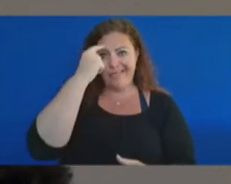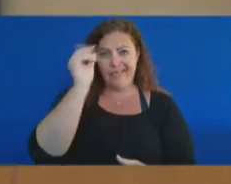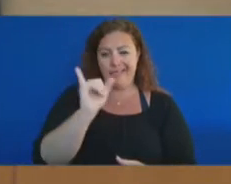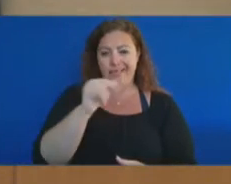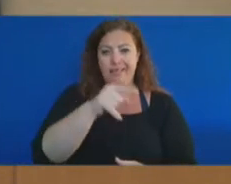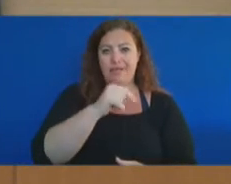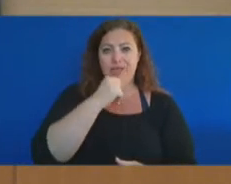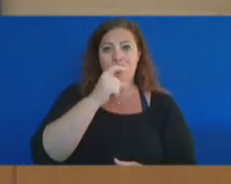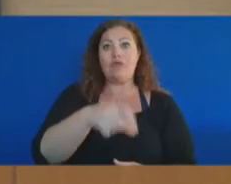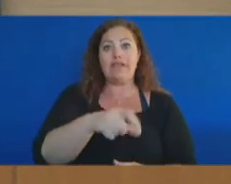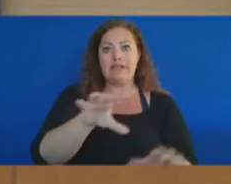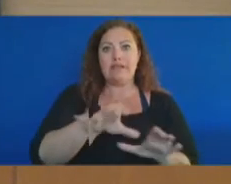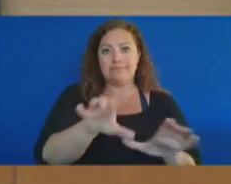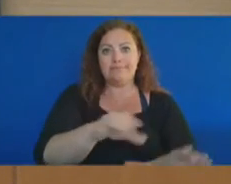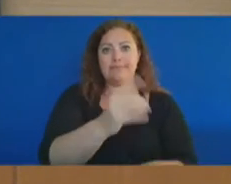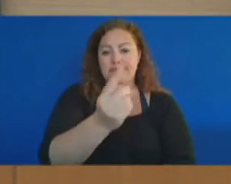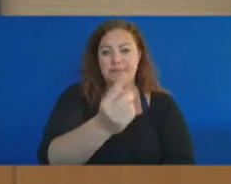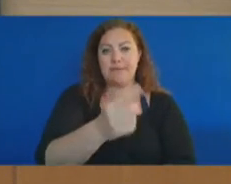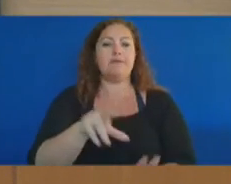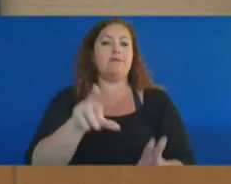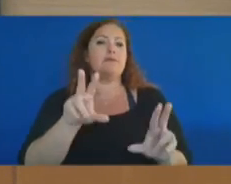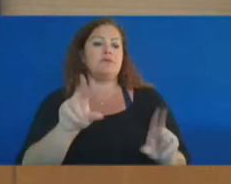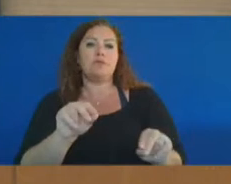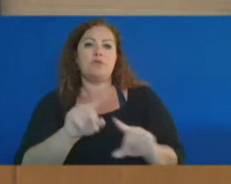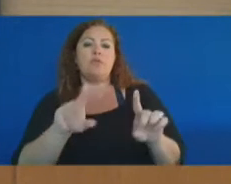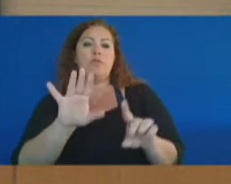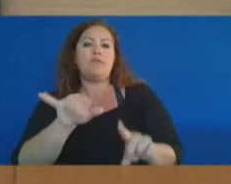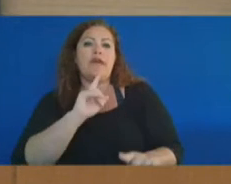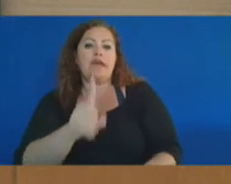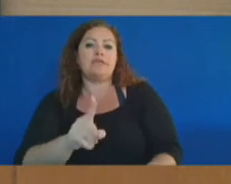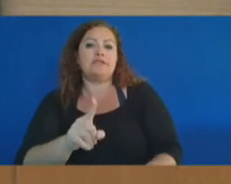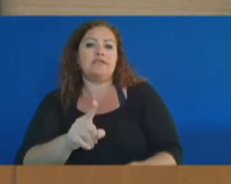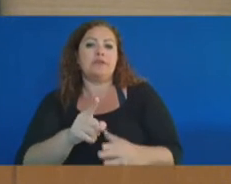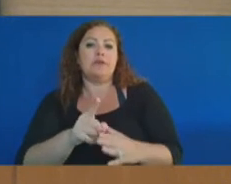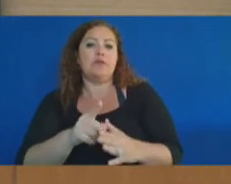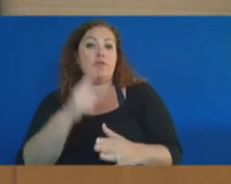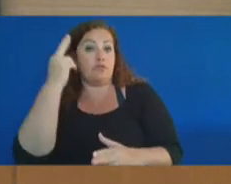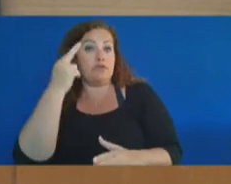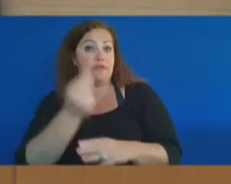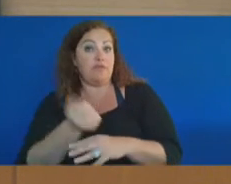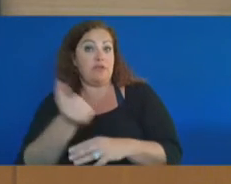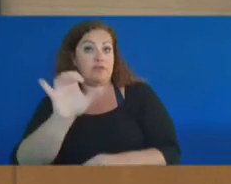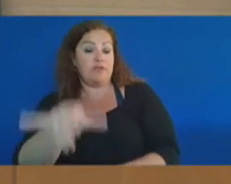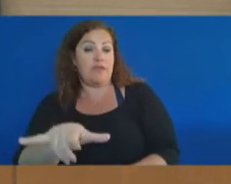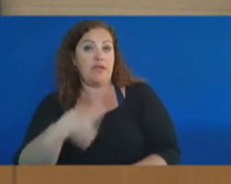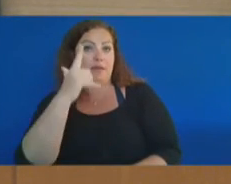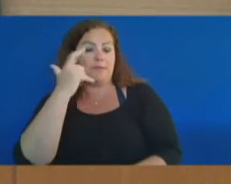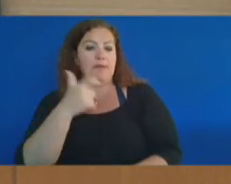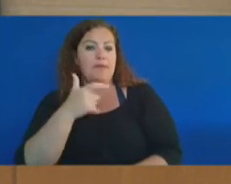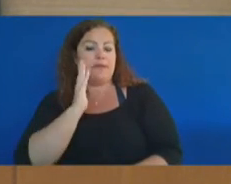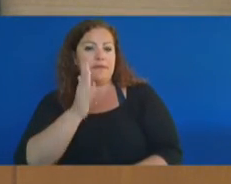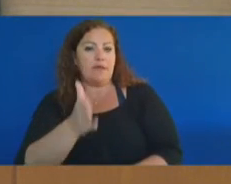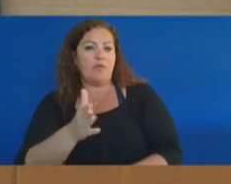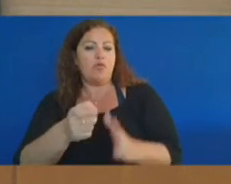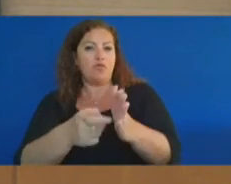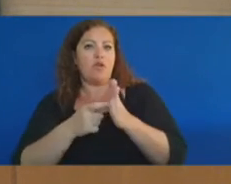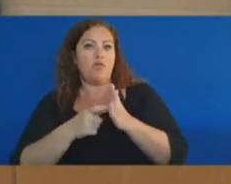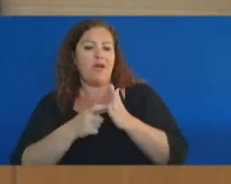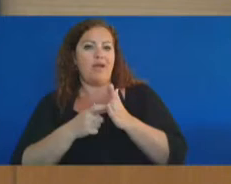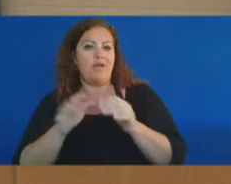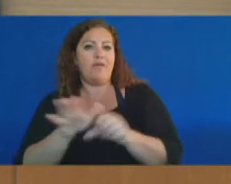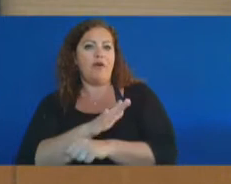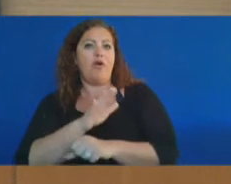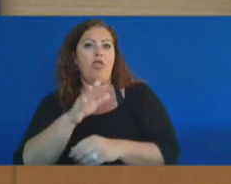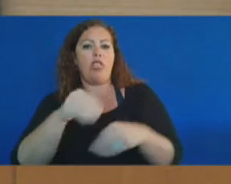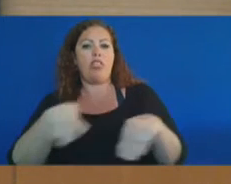action no uh what with with that actually the reason we took that out is because it will re require a full Land Development